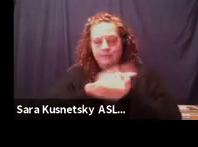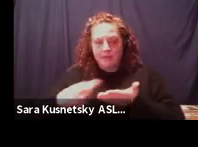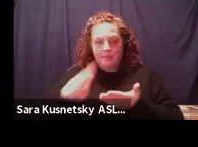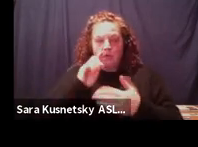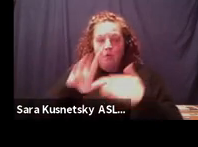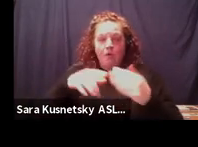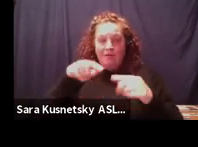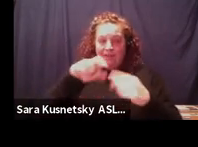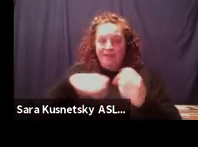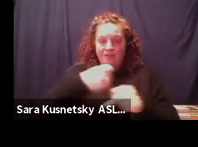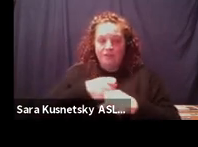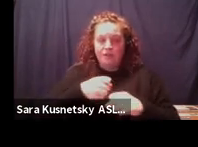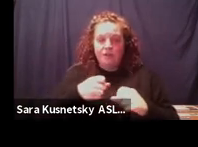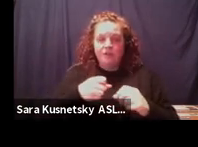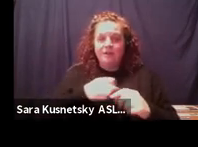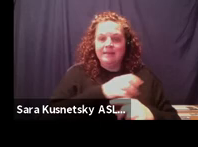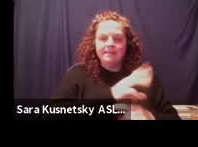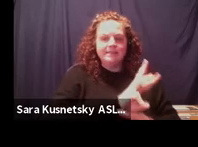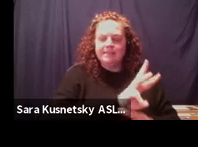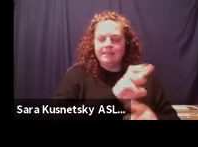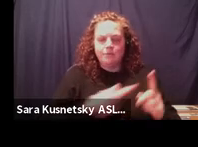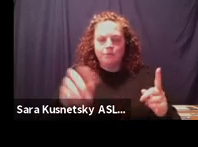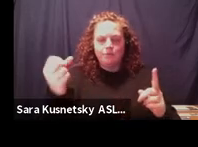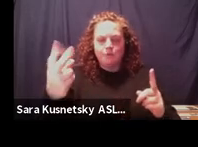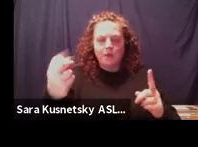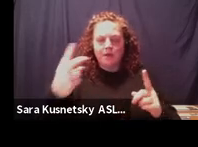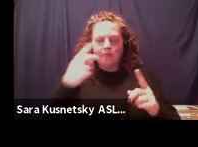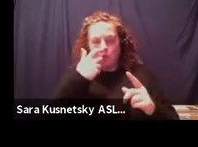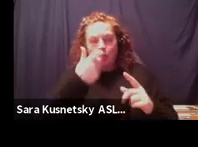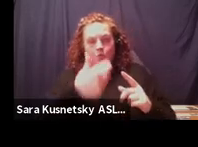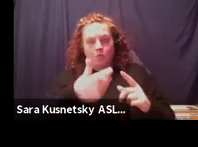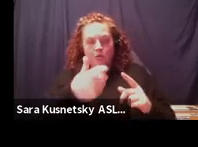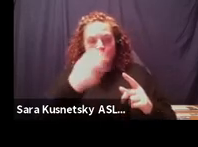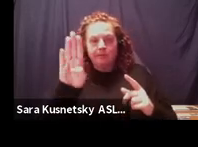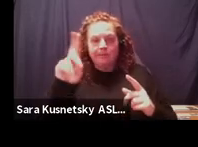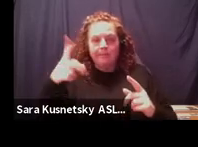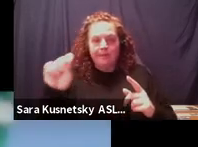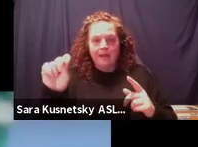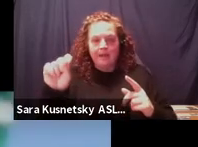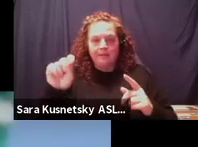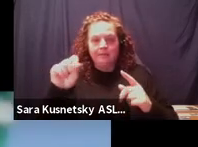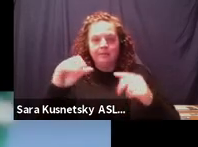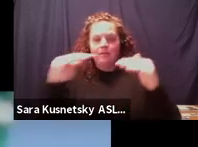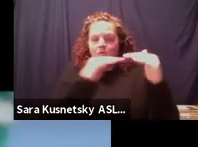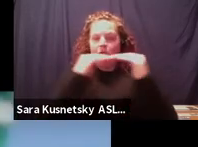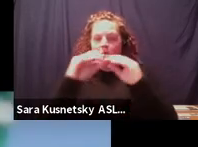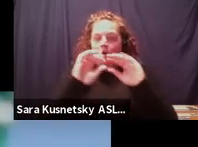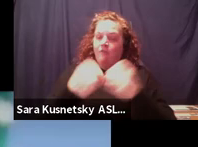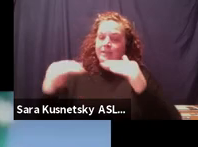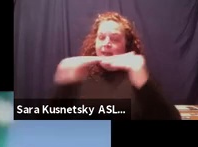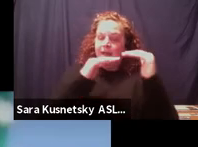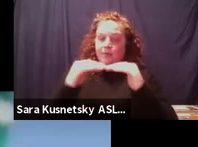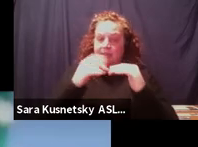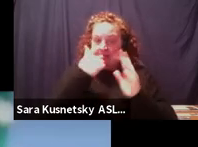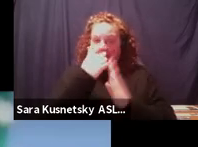grades 6 through 12 will watch and discuss the BPS Office of Equity's video, 24/7 Respect, produced in